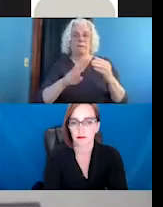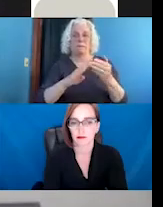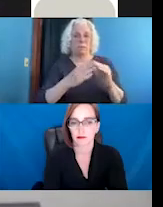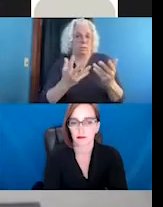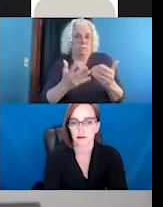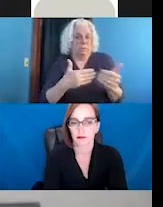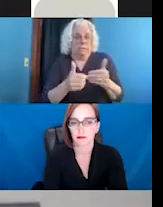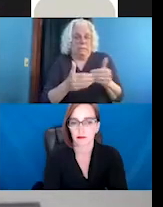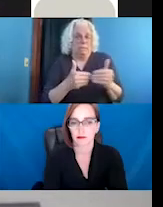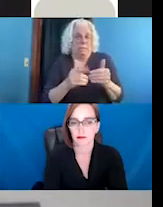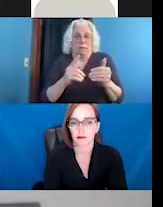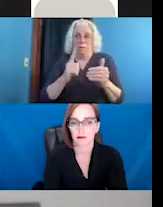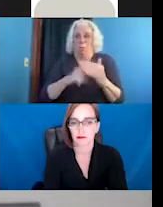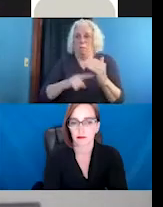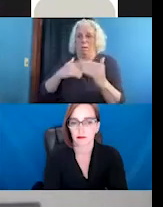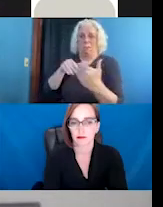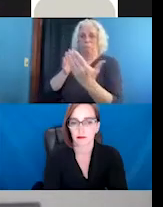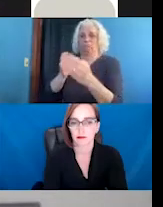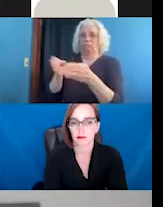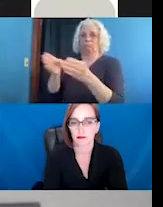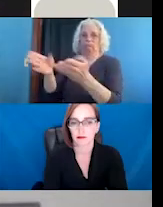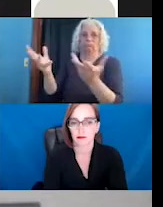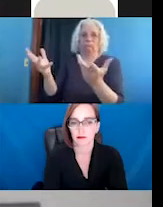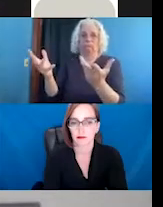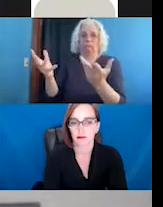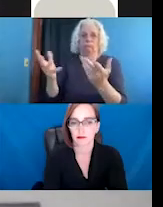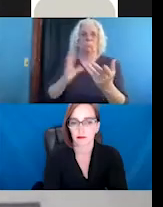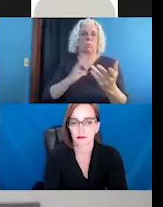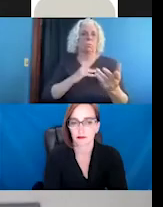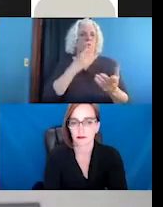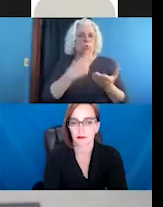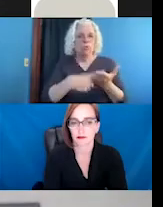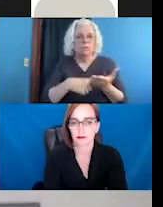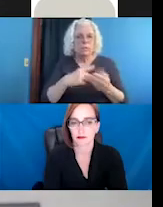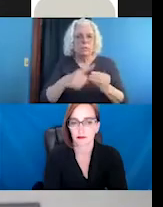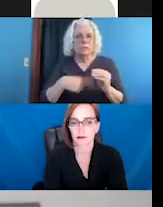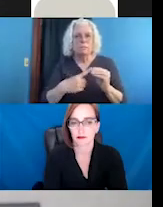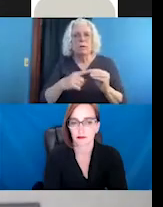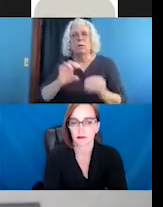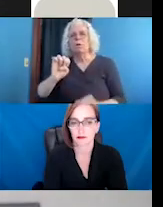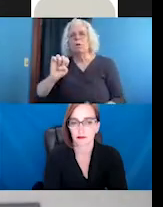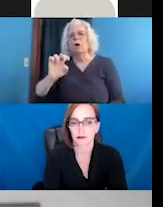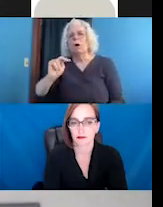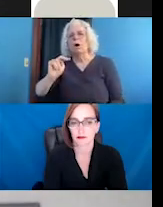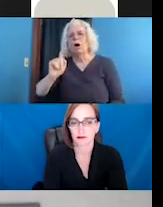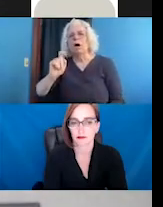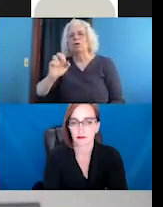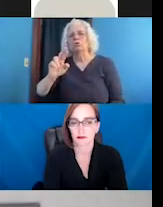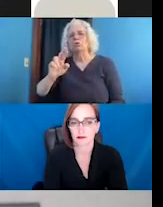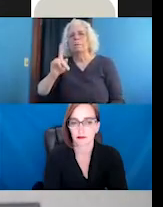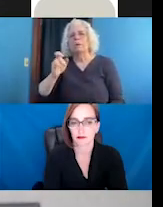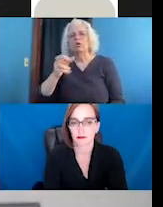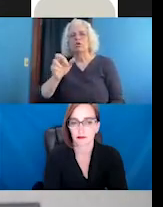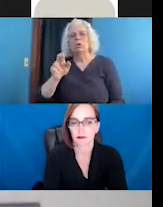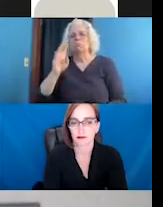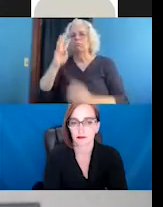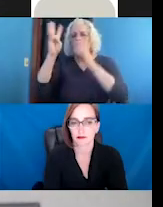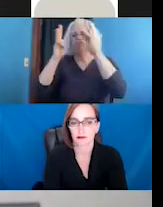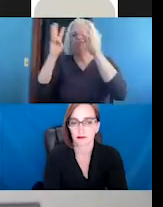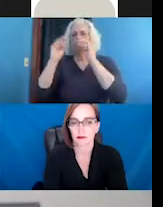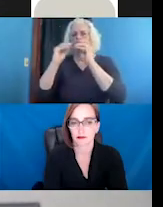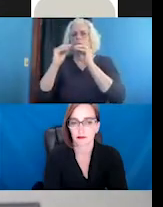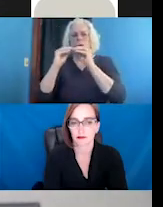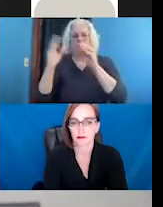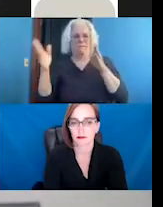the strategy is. Fantastic conversation about entrepreneurship and housing specifically.